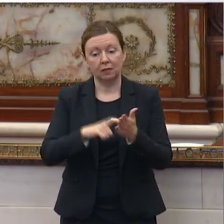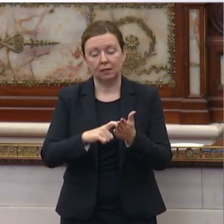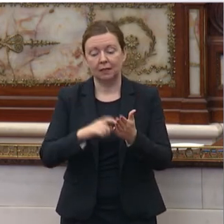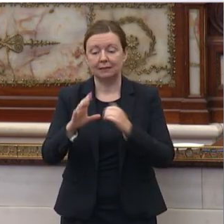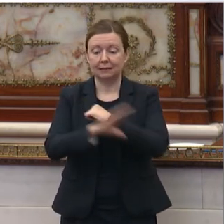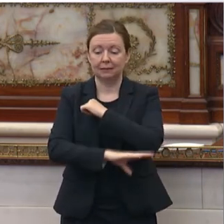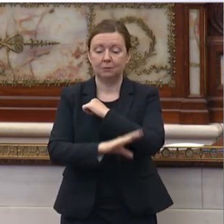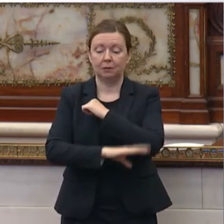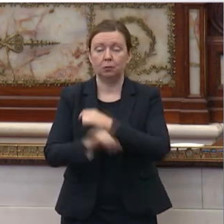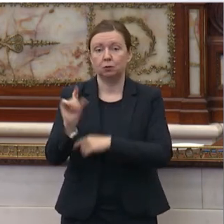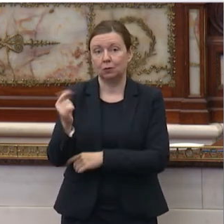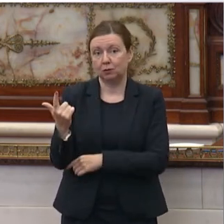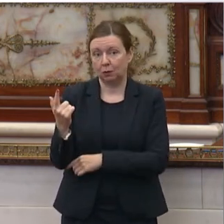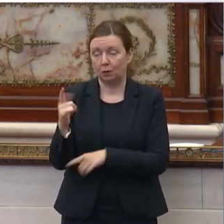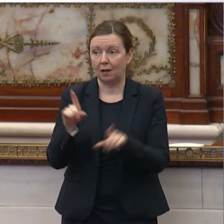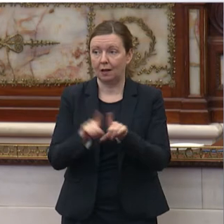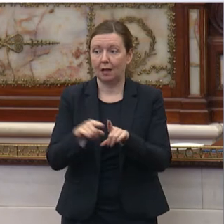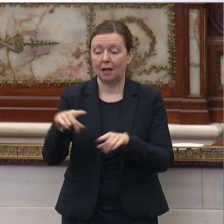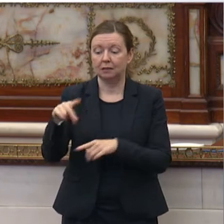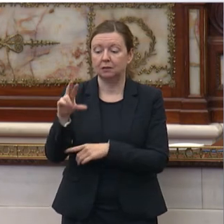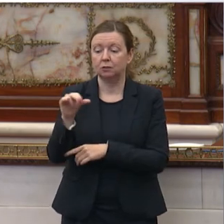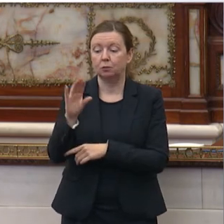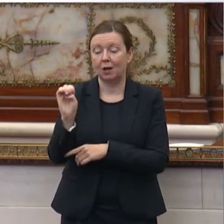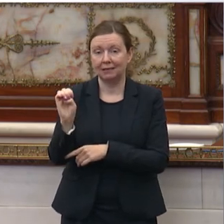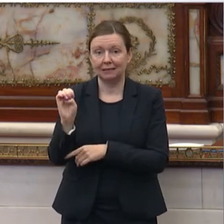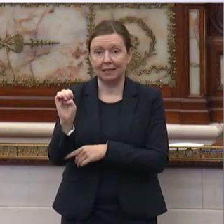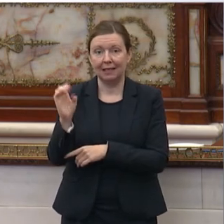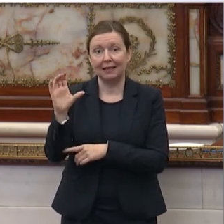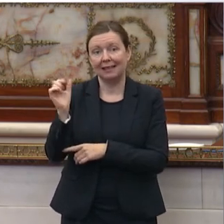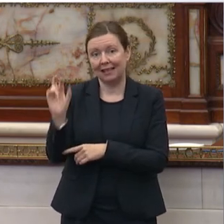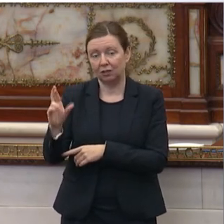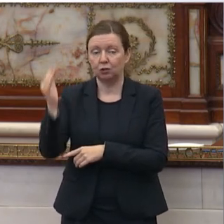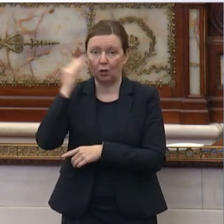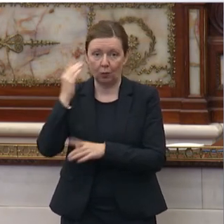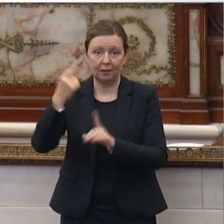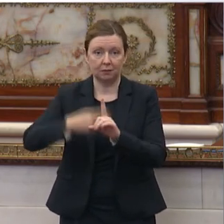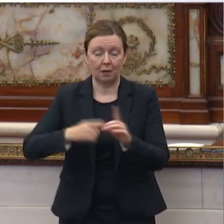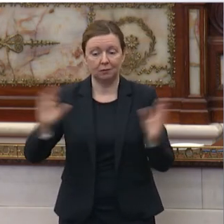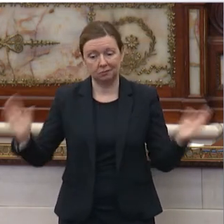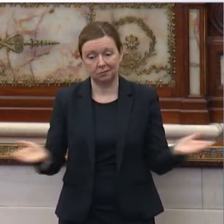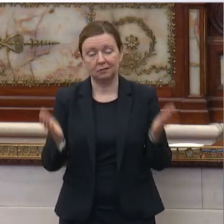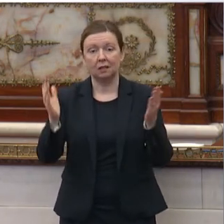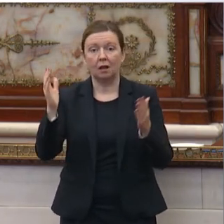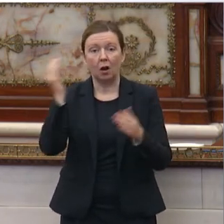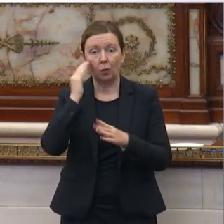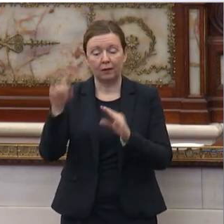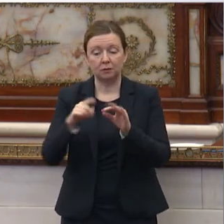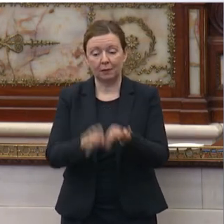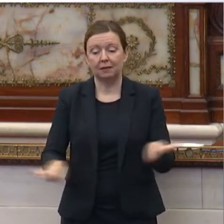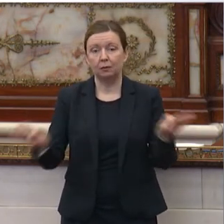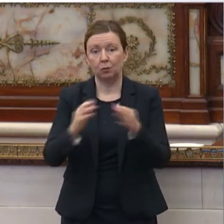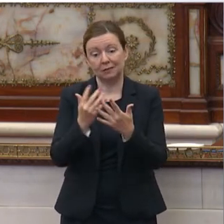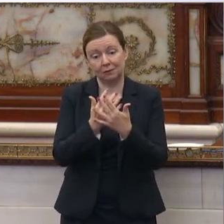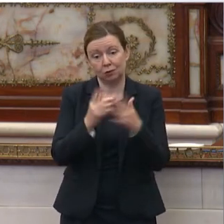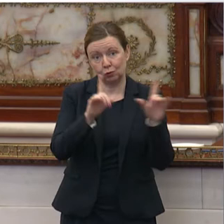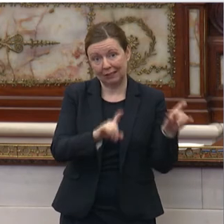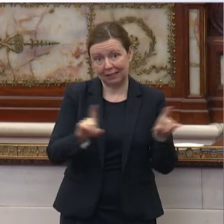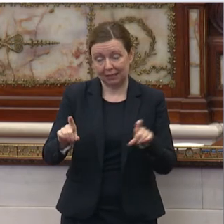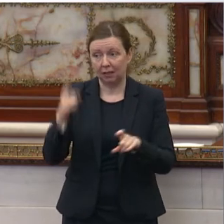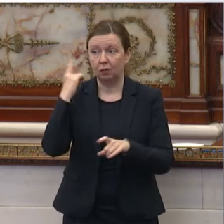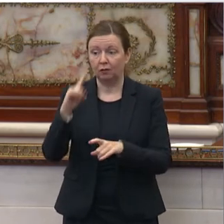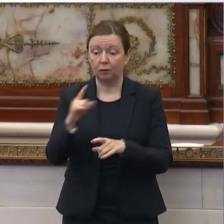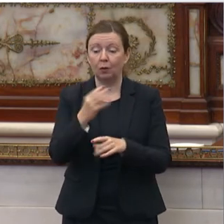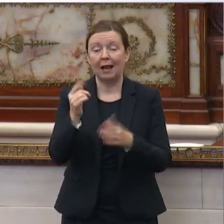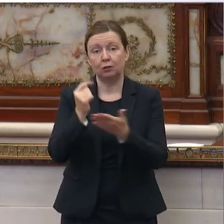September 2021 as Prostate Cancer Awareness Month to raise awareness about the importance of screening for